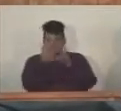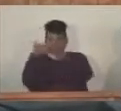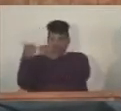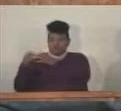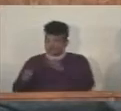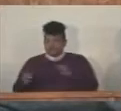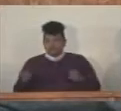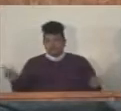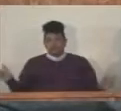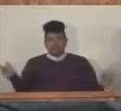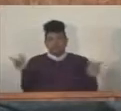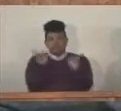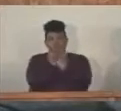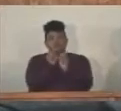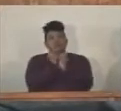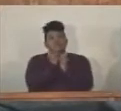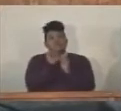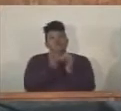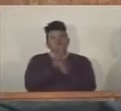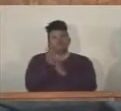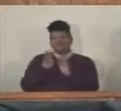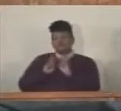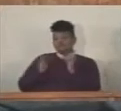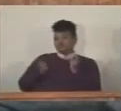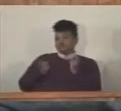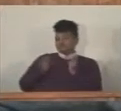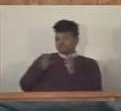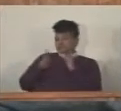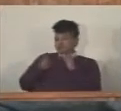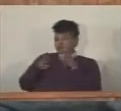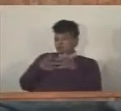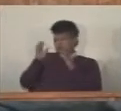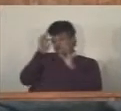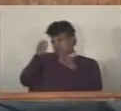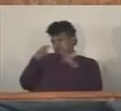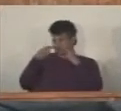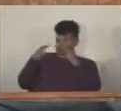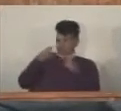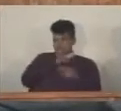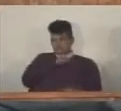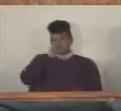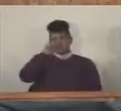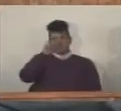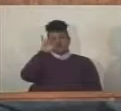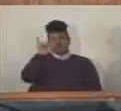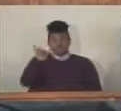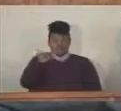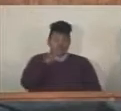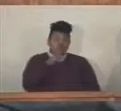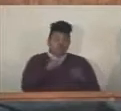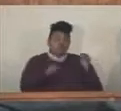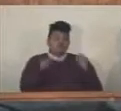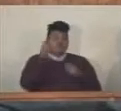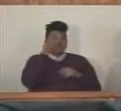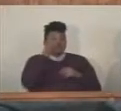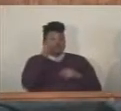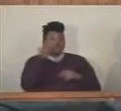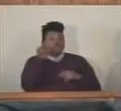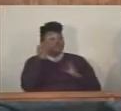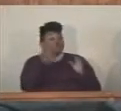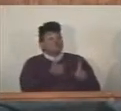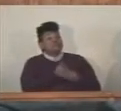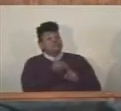The amendment to the Gun Court Act is, I think, a good amendment because it